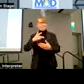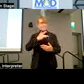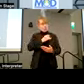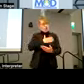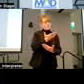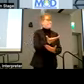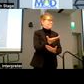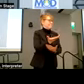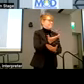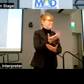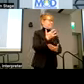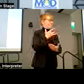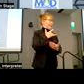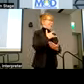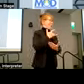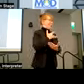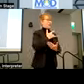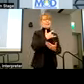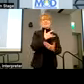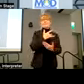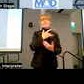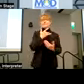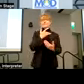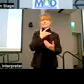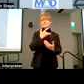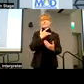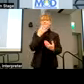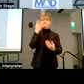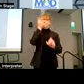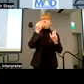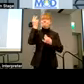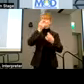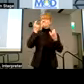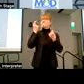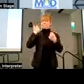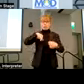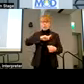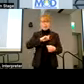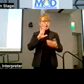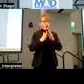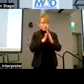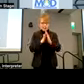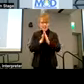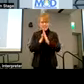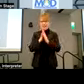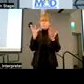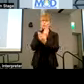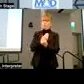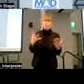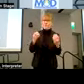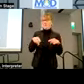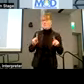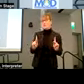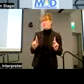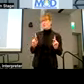And my heart is driving me to say, you know, we are a community that has this beautiful opportunity in